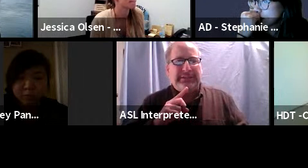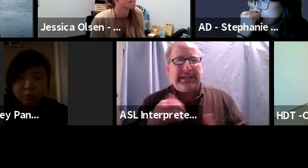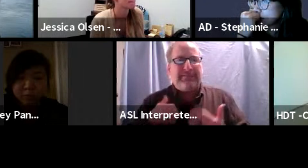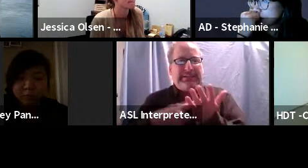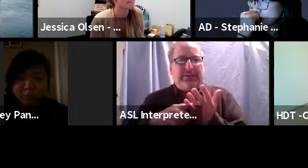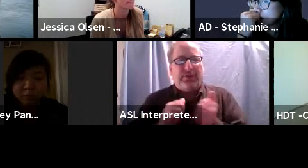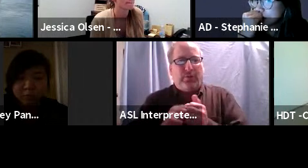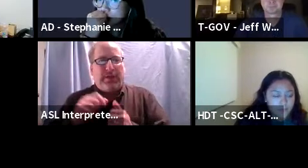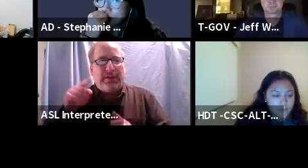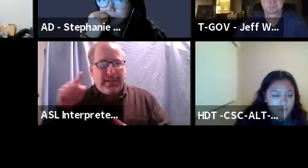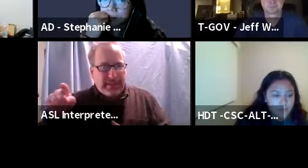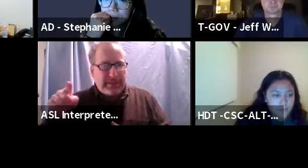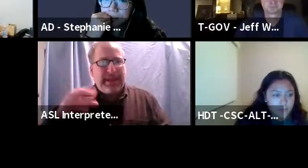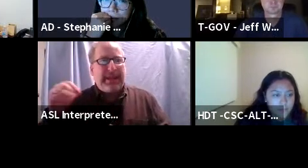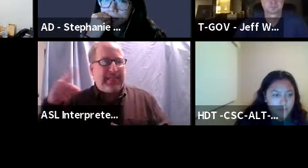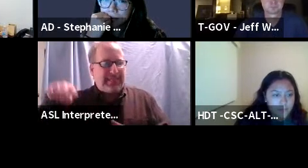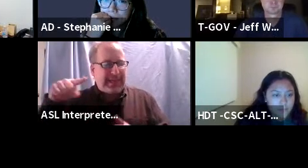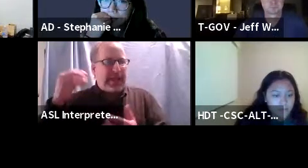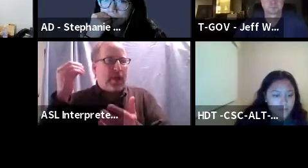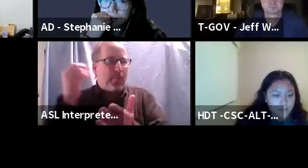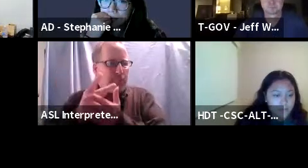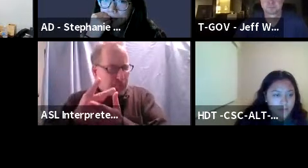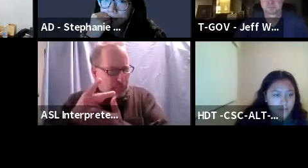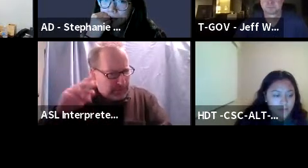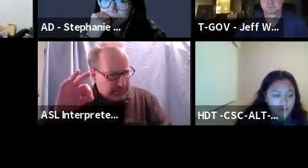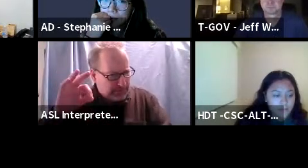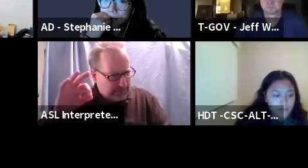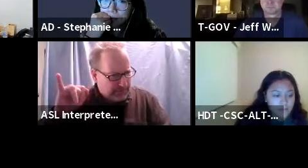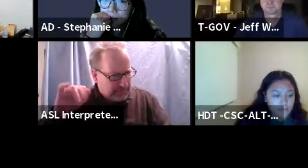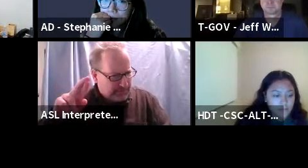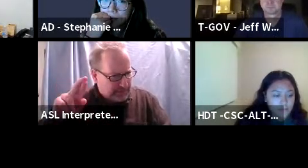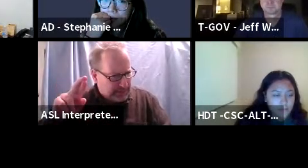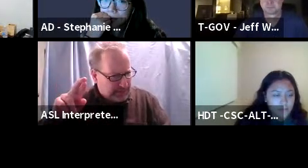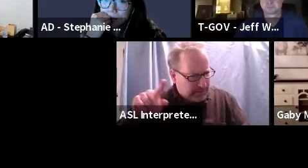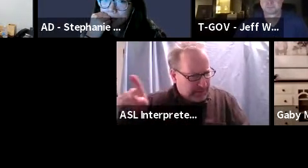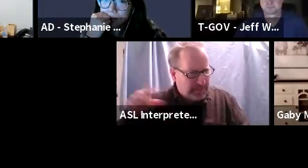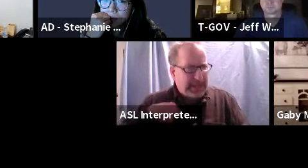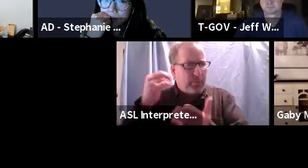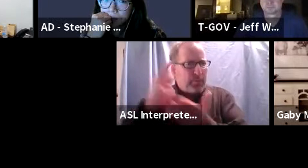with the fairgrounds, and they have actually approved us to be at